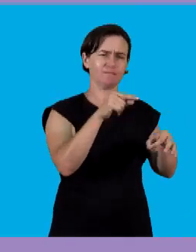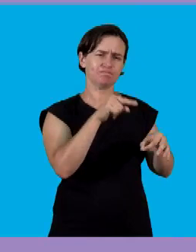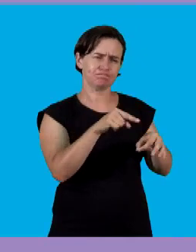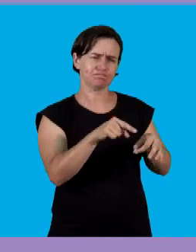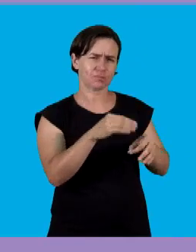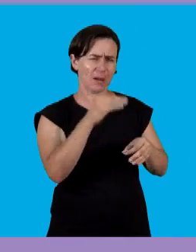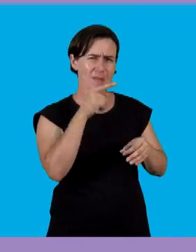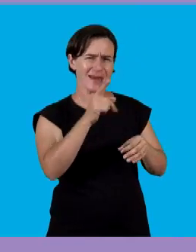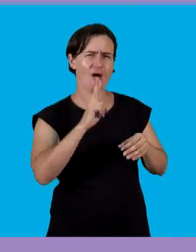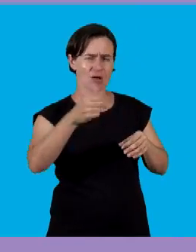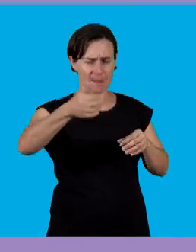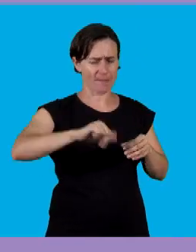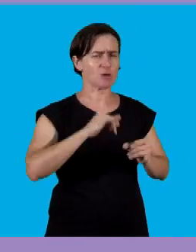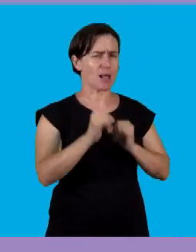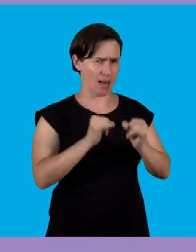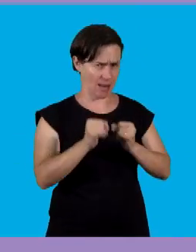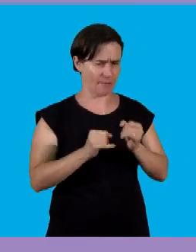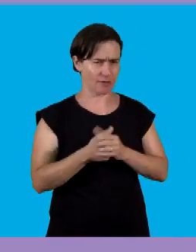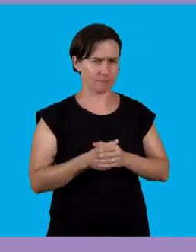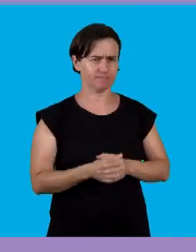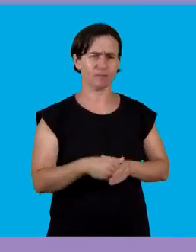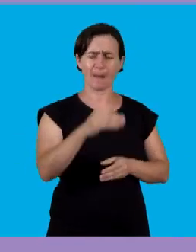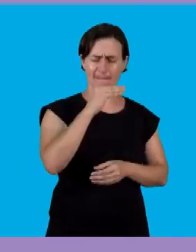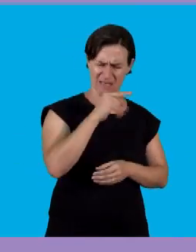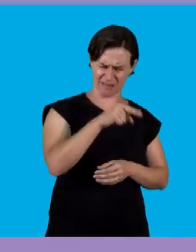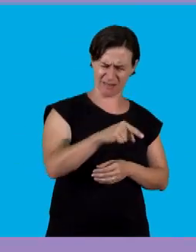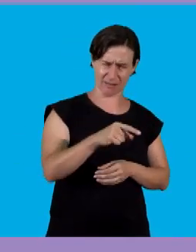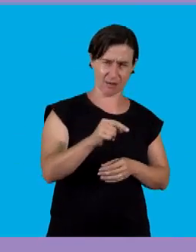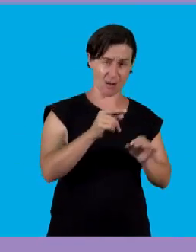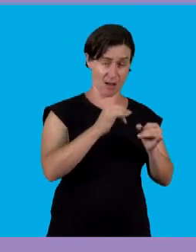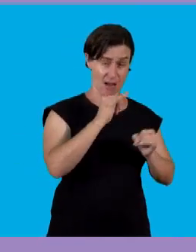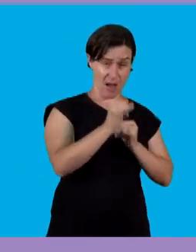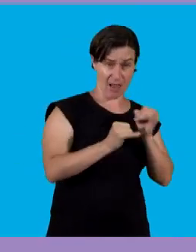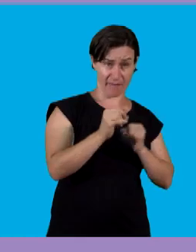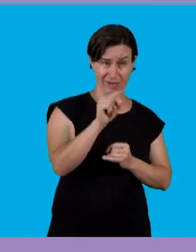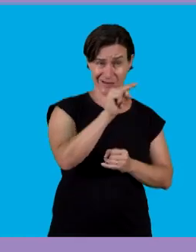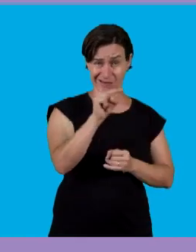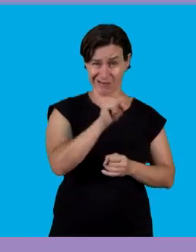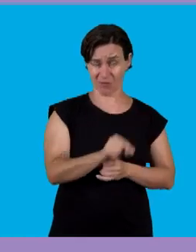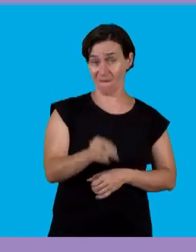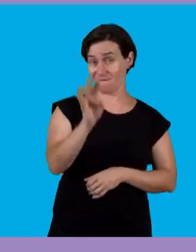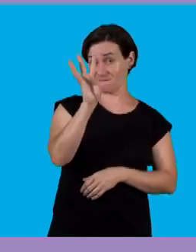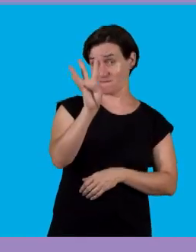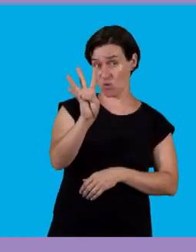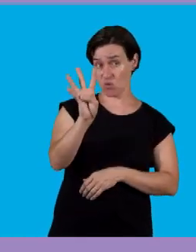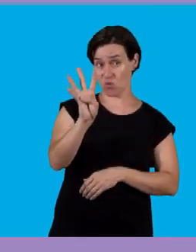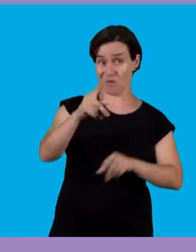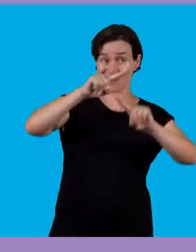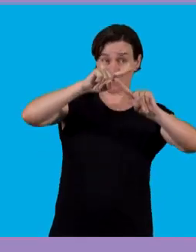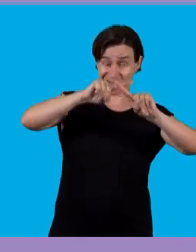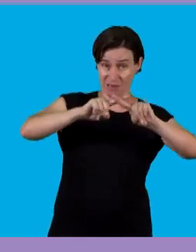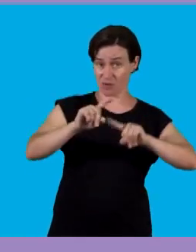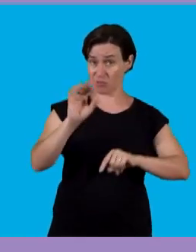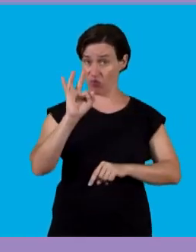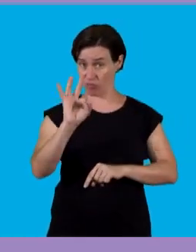gave us an answer of 11. The input of 3 gave us an answer of 11. We know that we took 4,